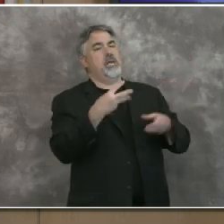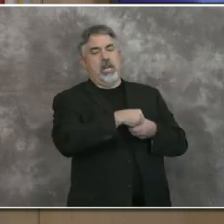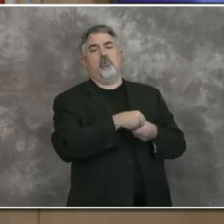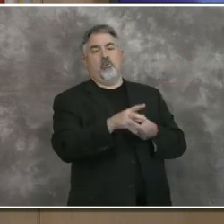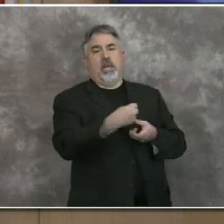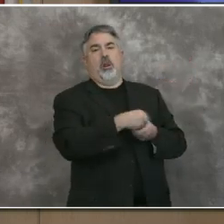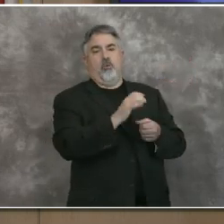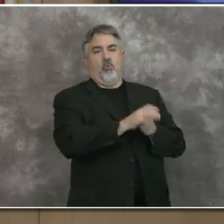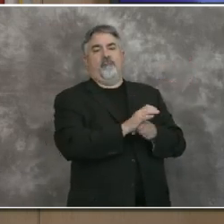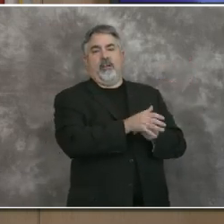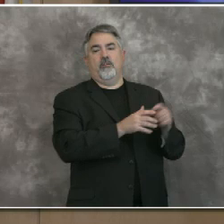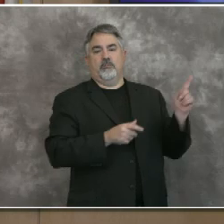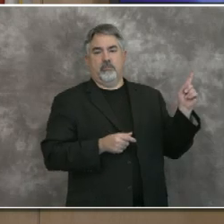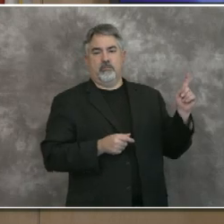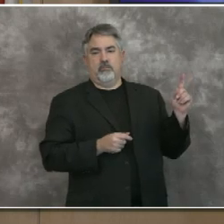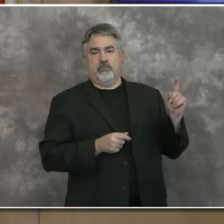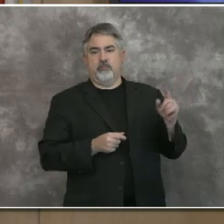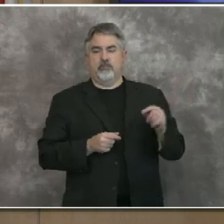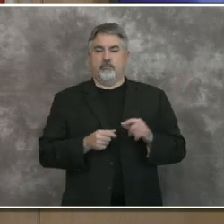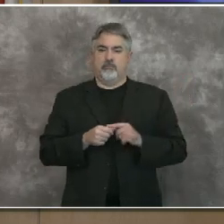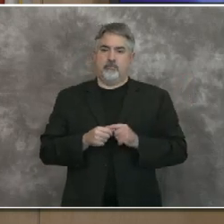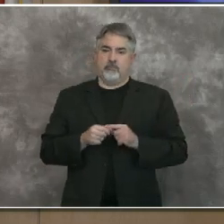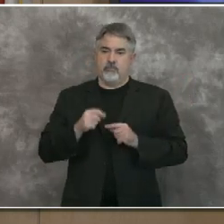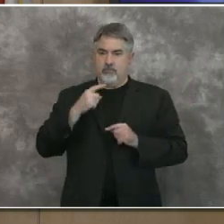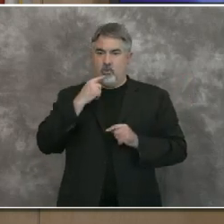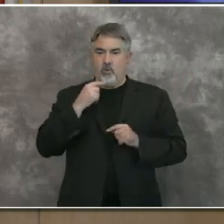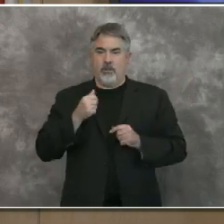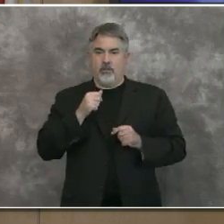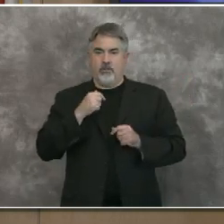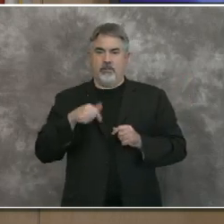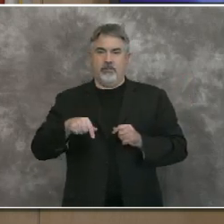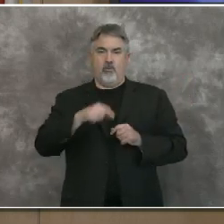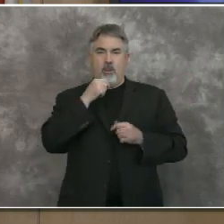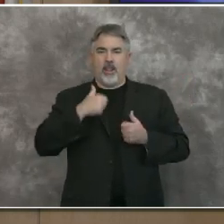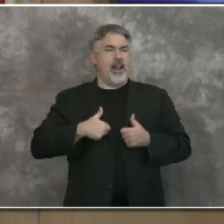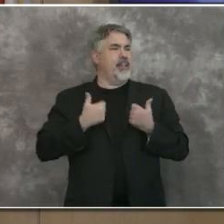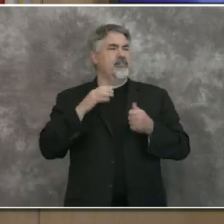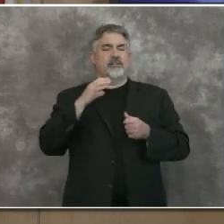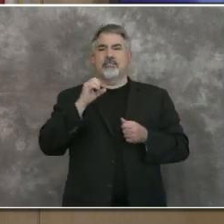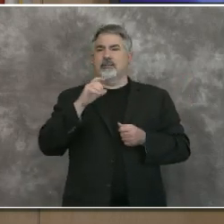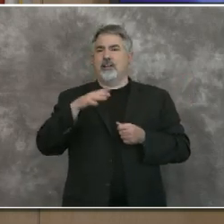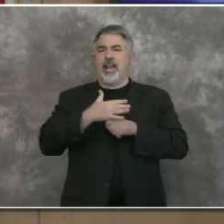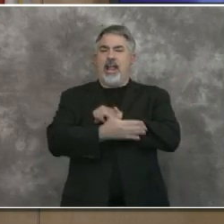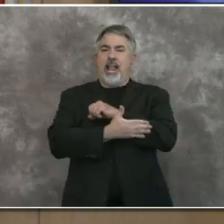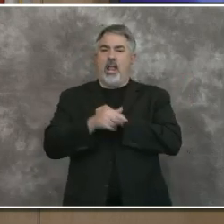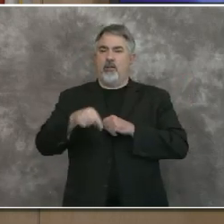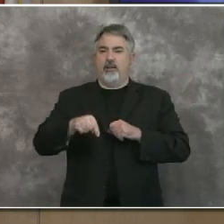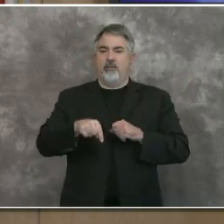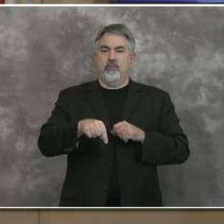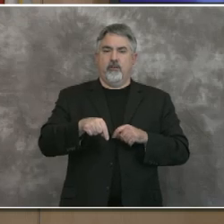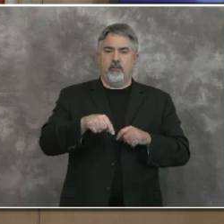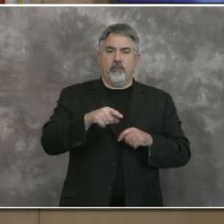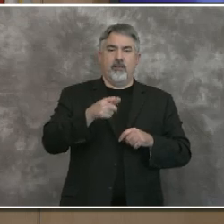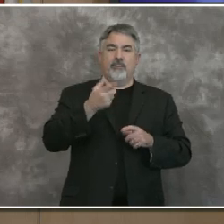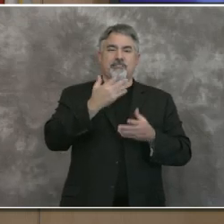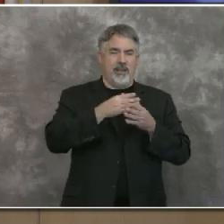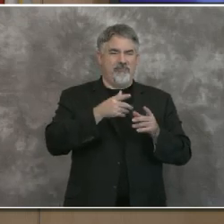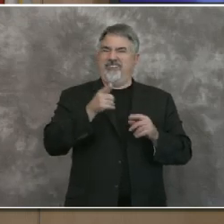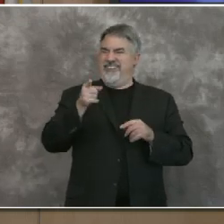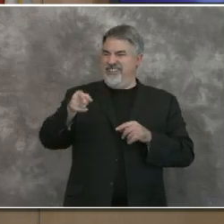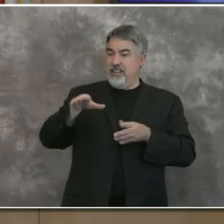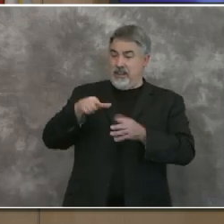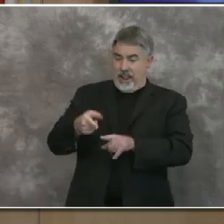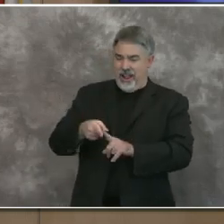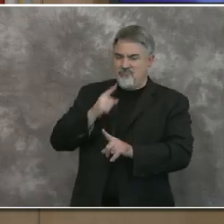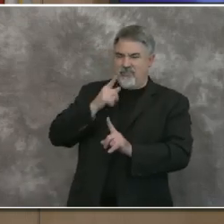non-residents who die in the county amongst their deaths. They don't discriminate where someone's residence is. They only report on